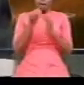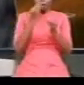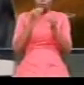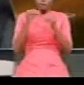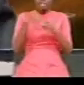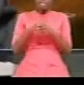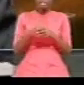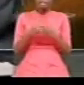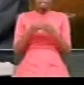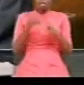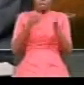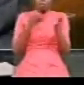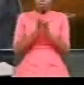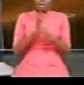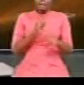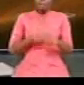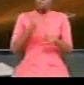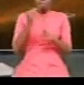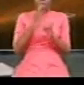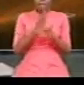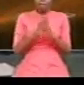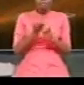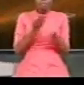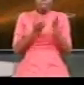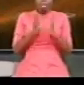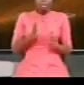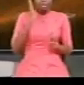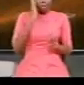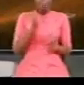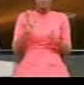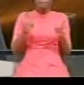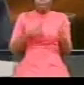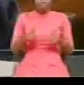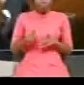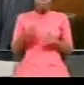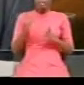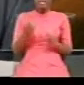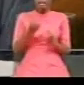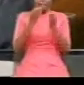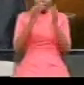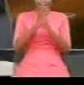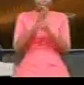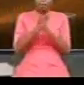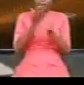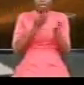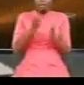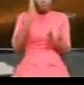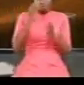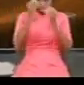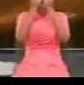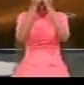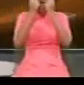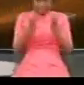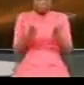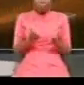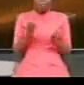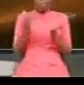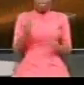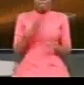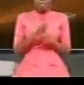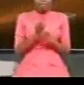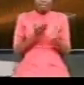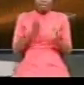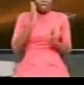season. A faithful servant will perform. A faithful servant will obey. A faithful servant will carry